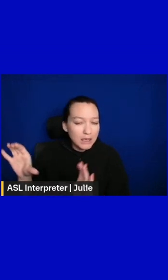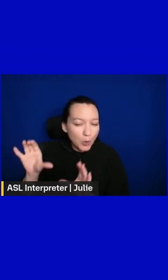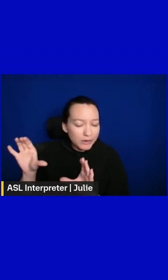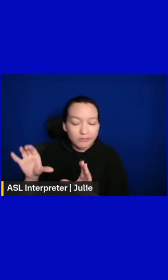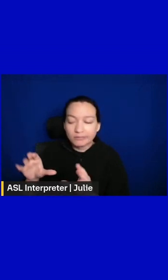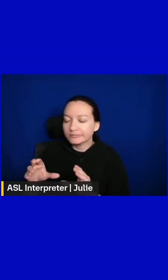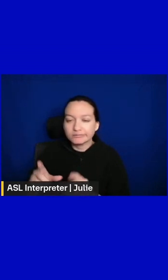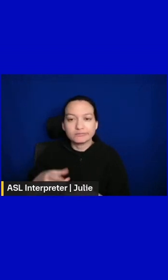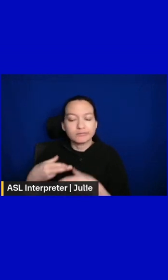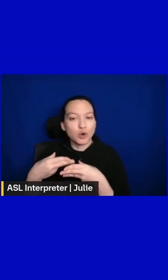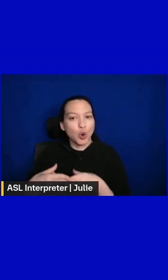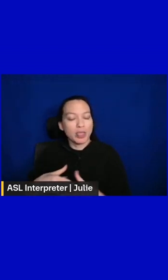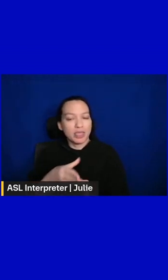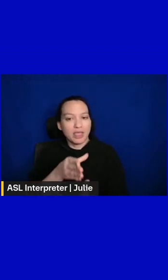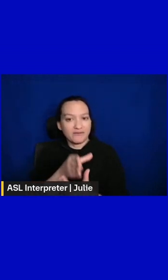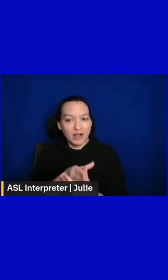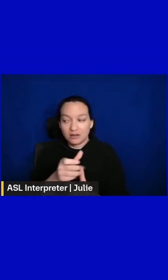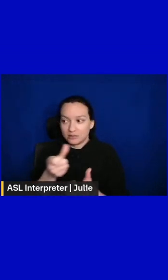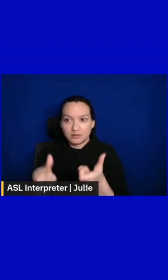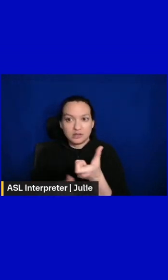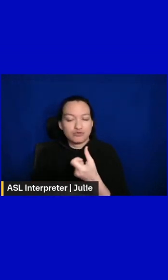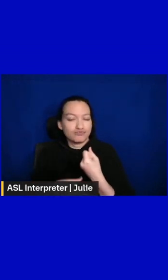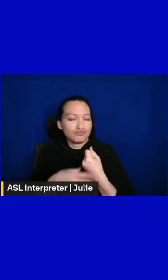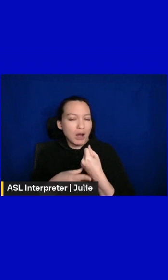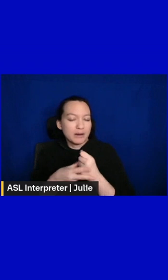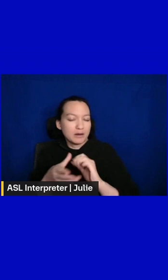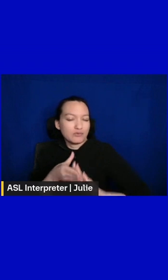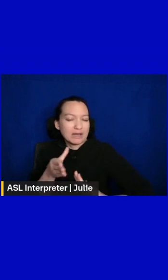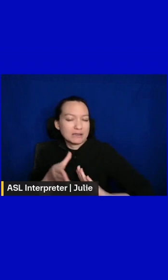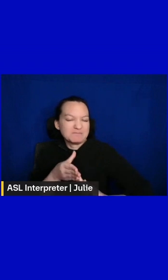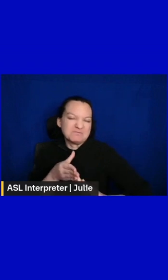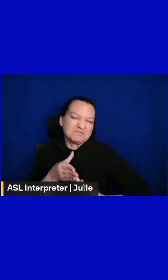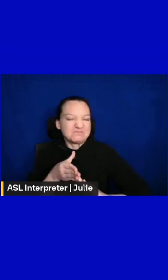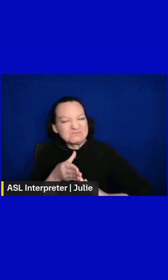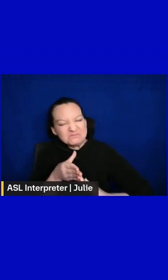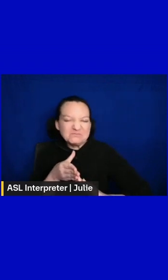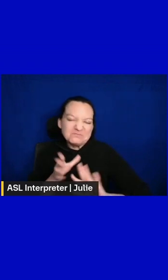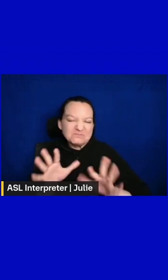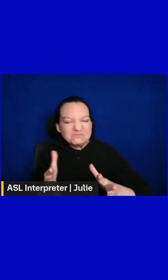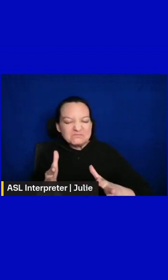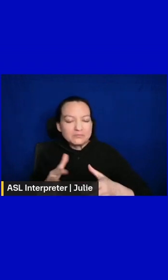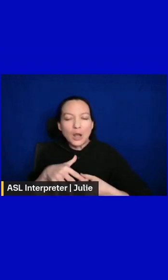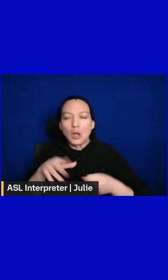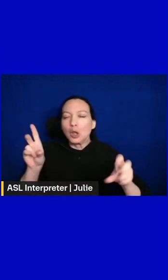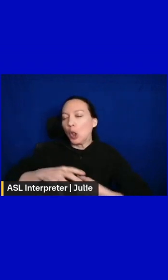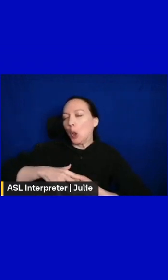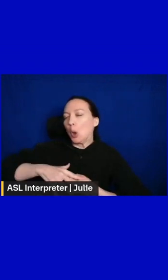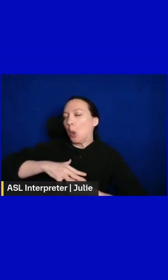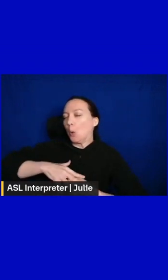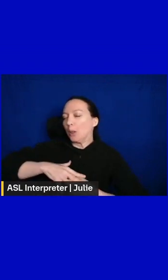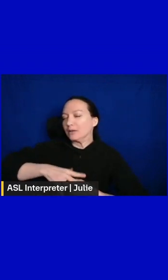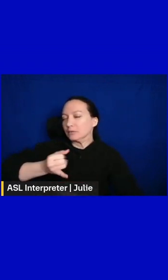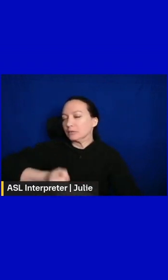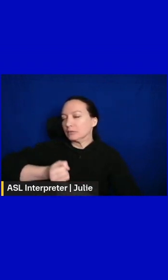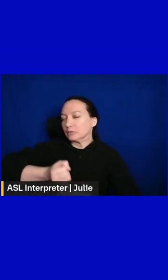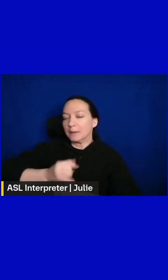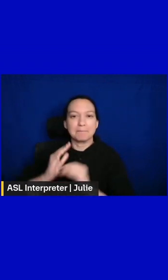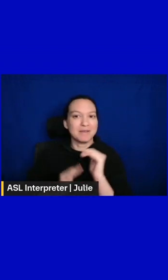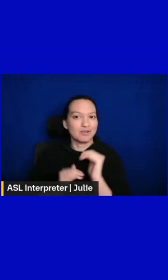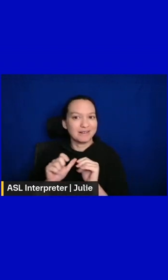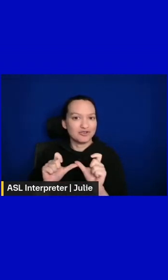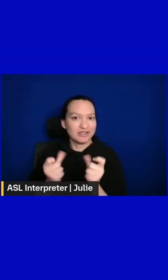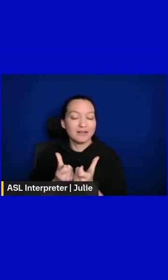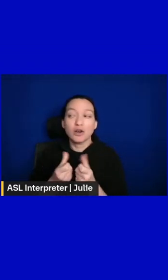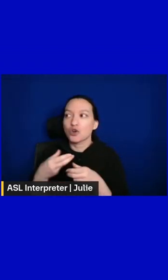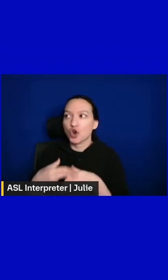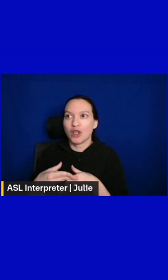the file within the repository and running the test in a way locally to the build agent. I'm calling Terraform test